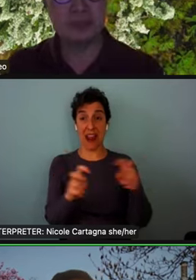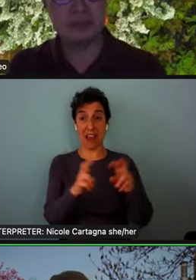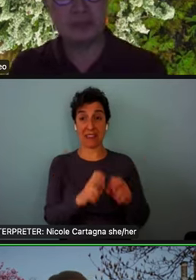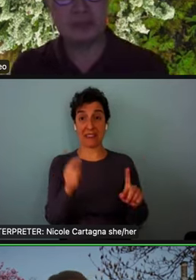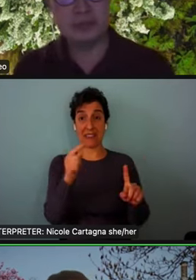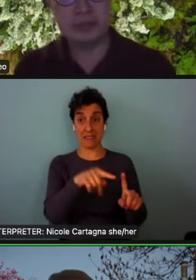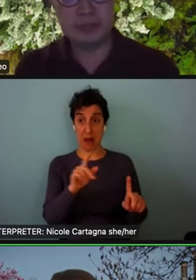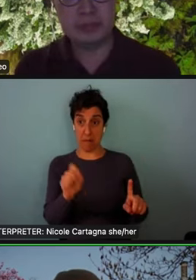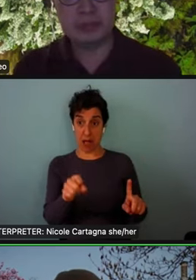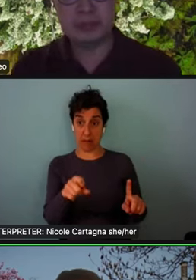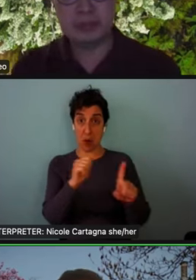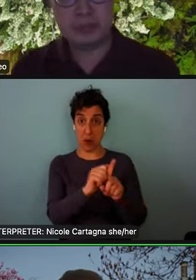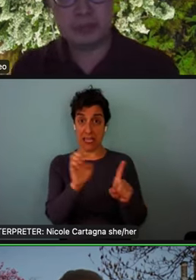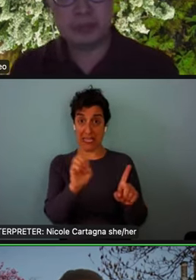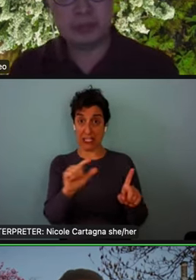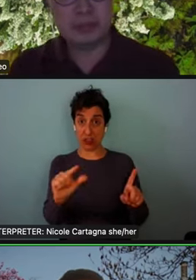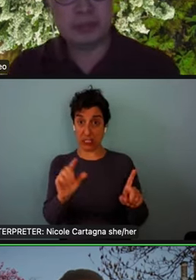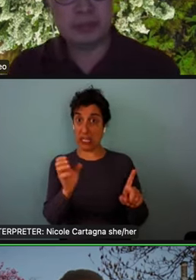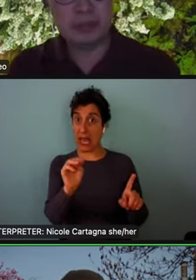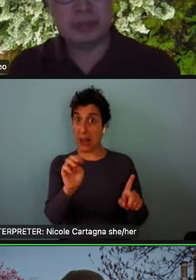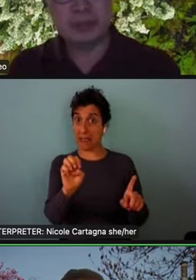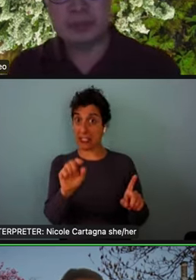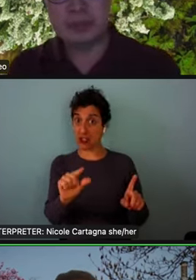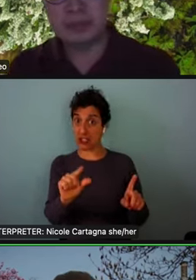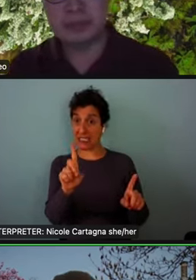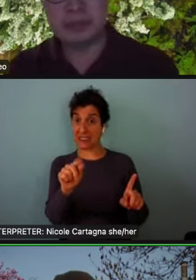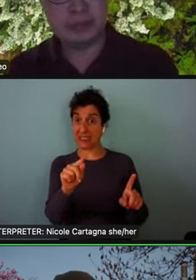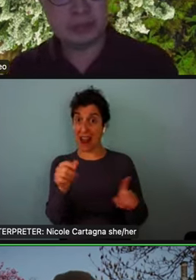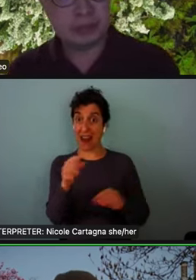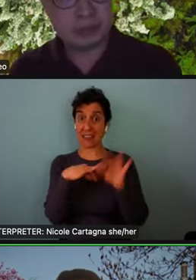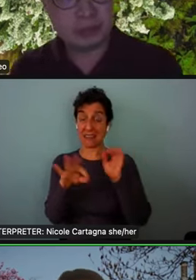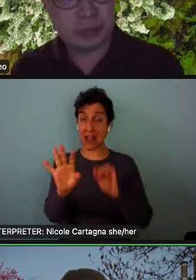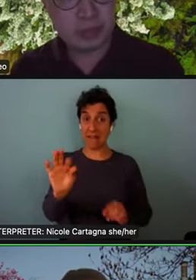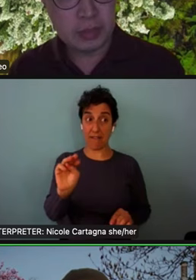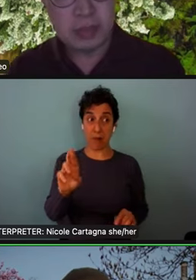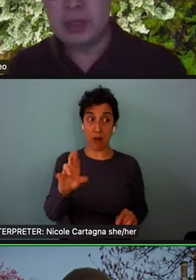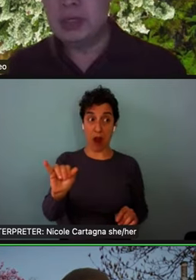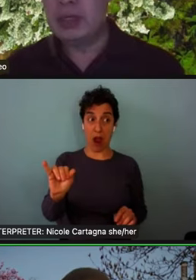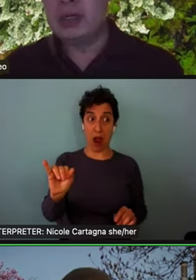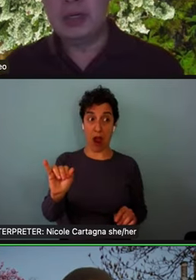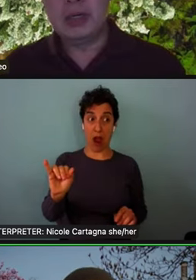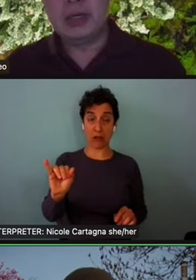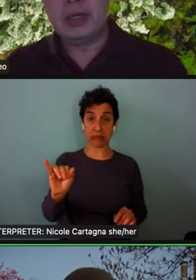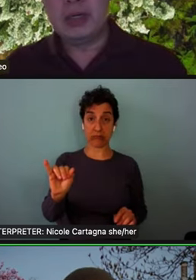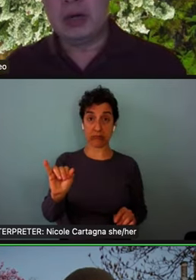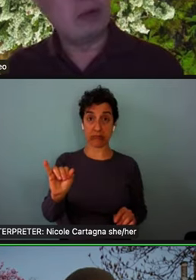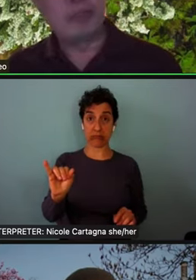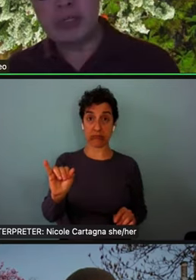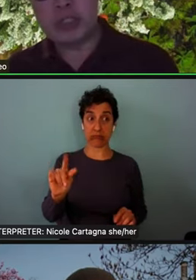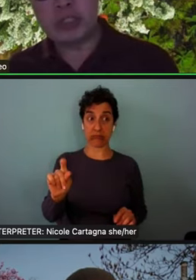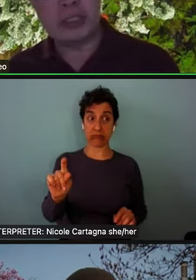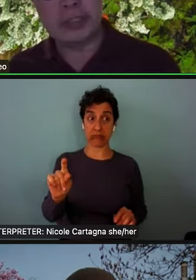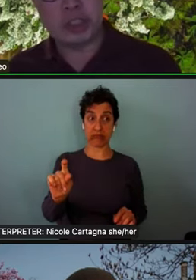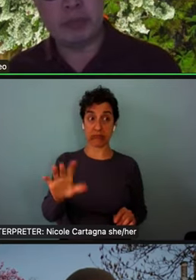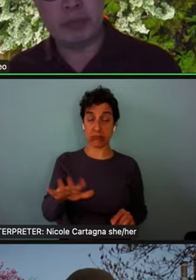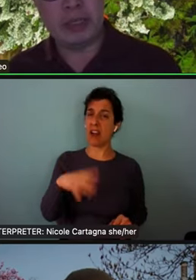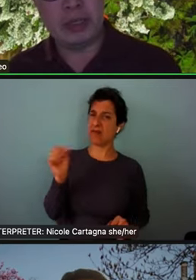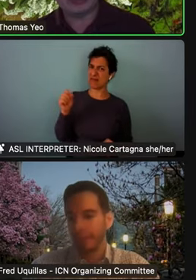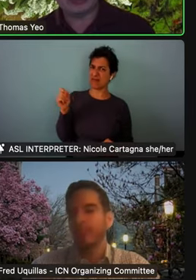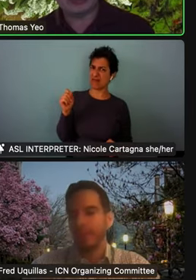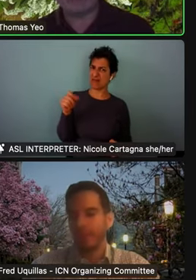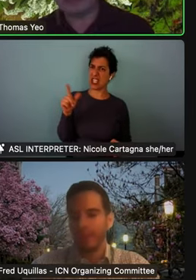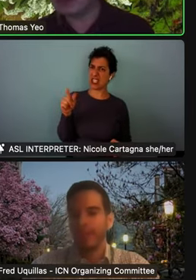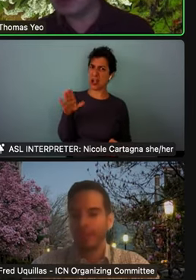would be possible with EEG or MEG data instead of fMRI. What are your thoughts?" Well, I'm pretty sure they should